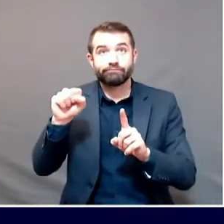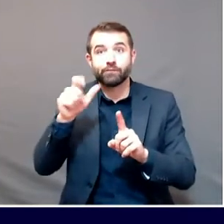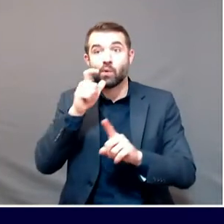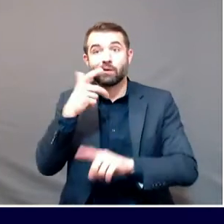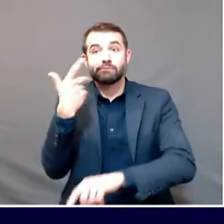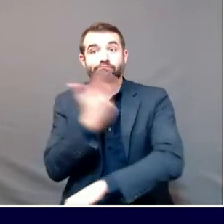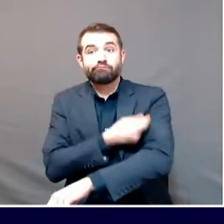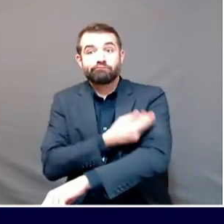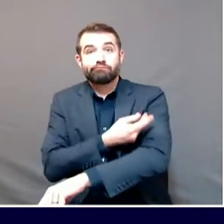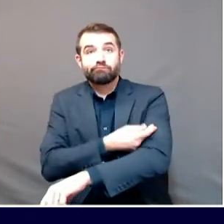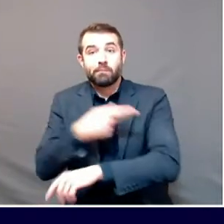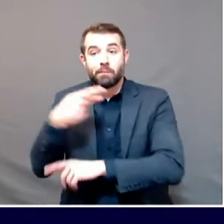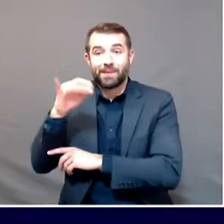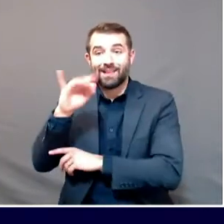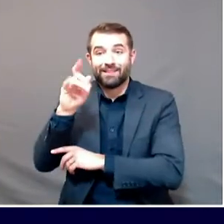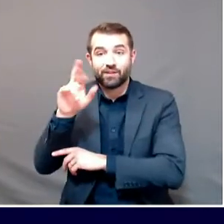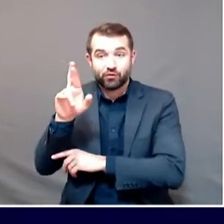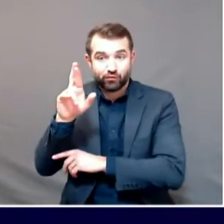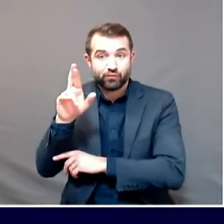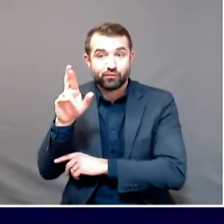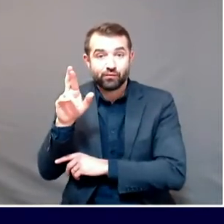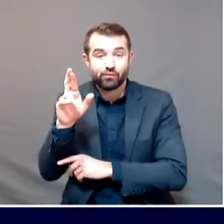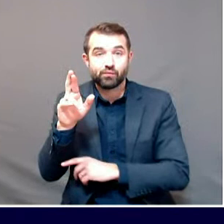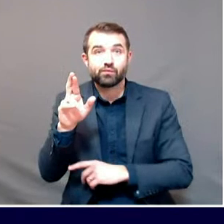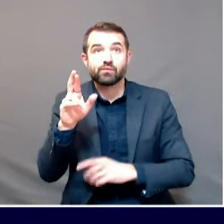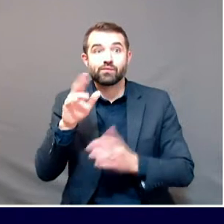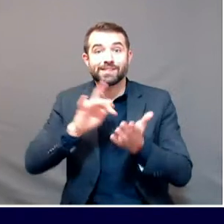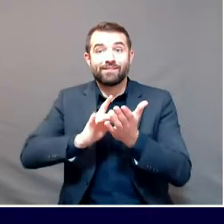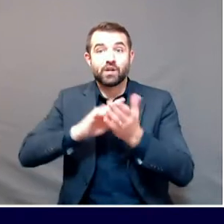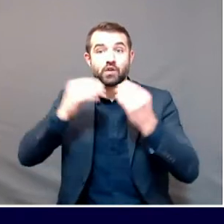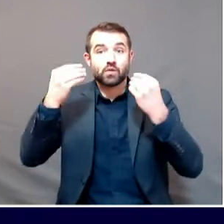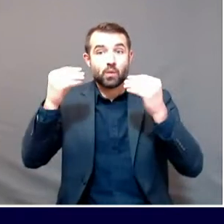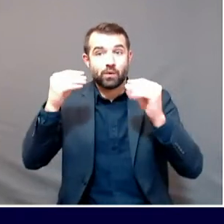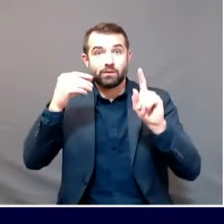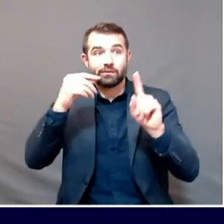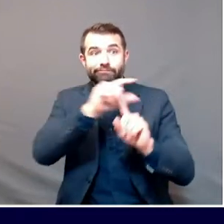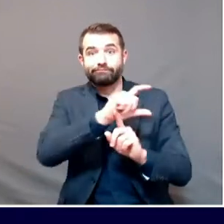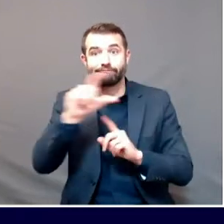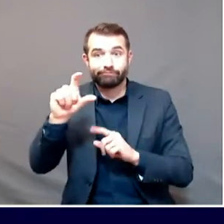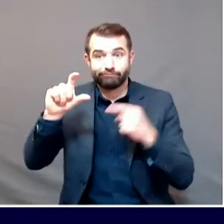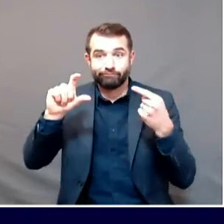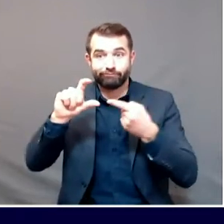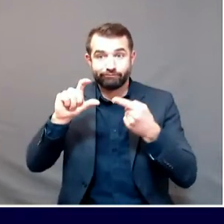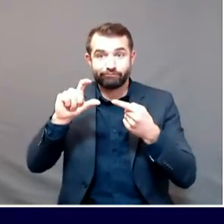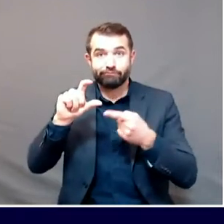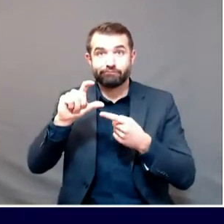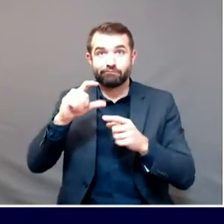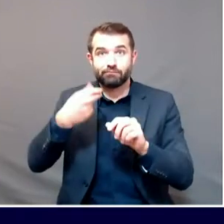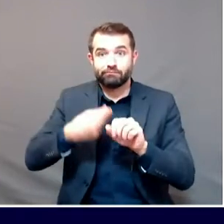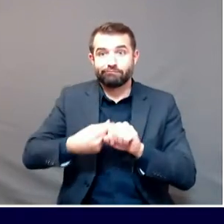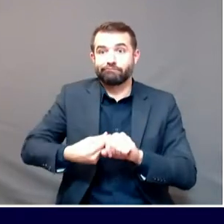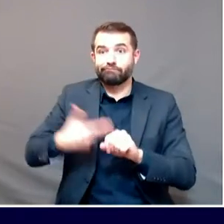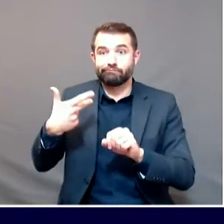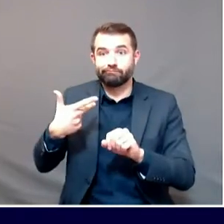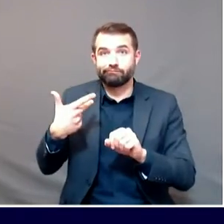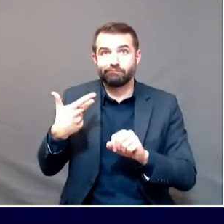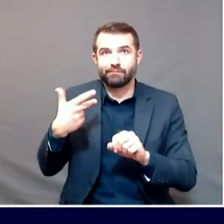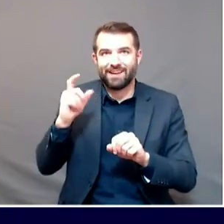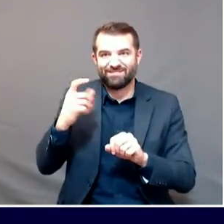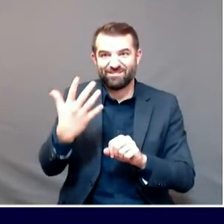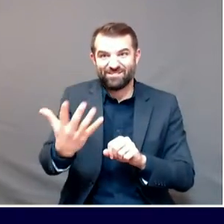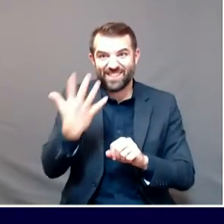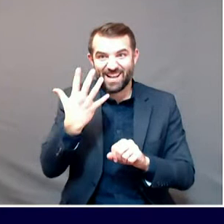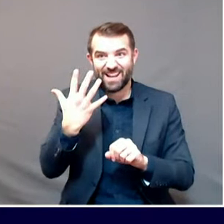pharmacists noted that the vial that the Pfizer vaccine contained more than the 5 doses that it was indicated